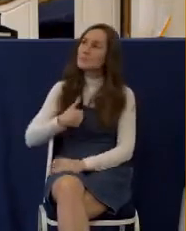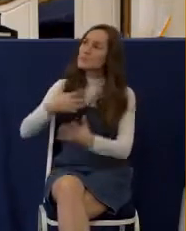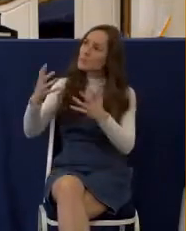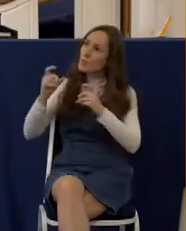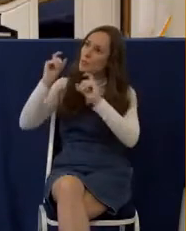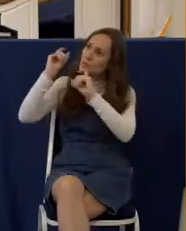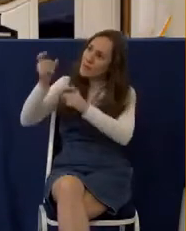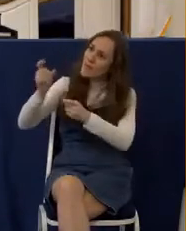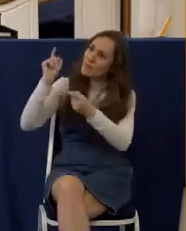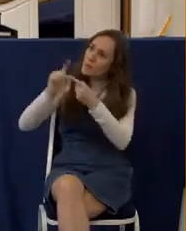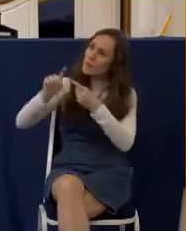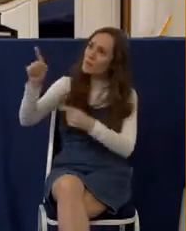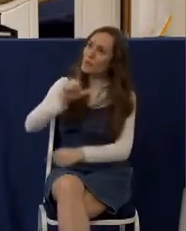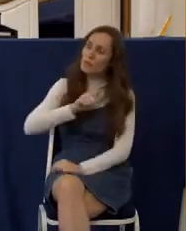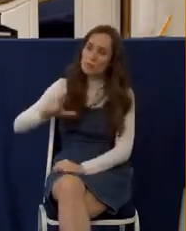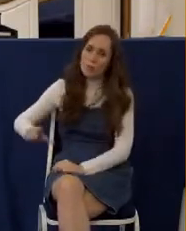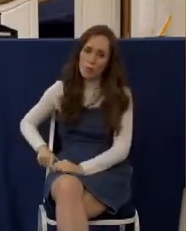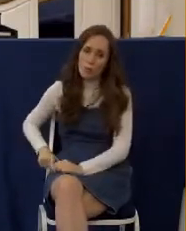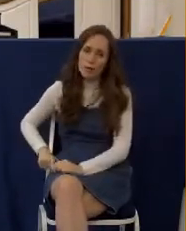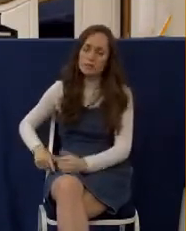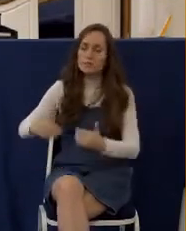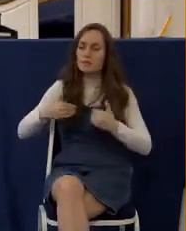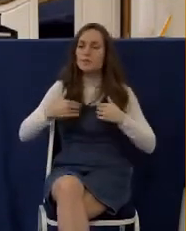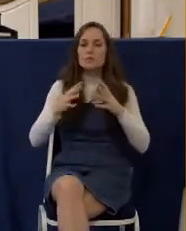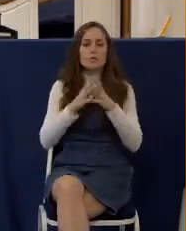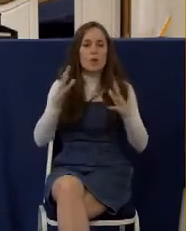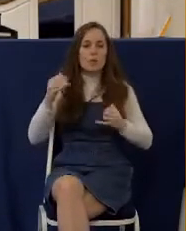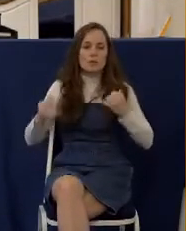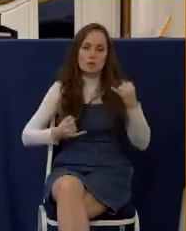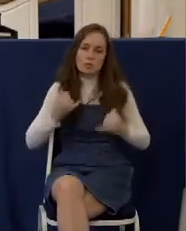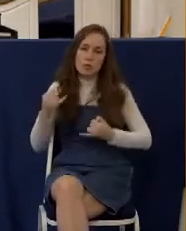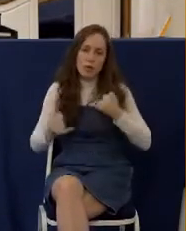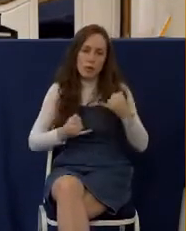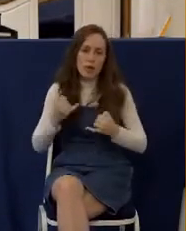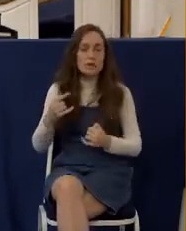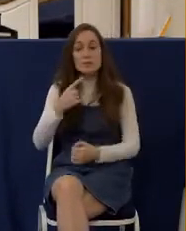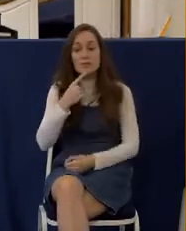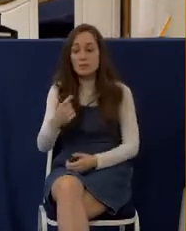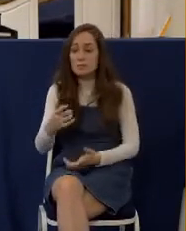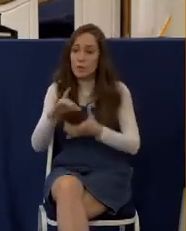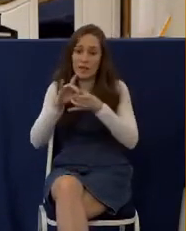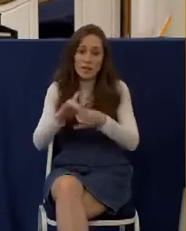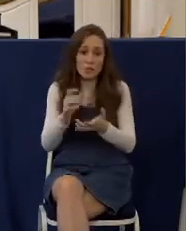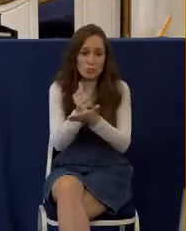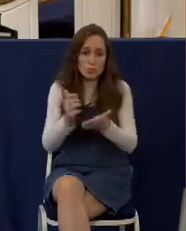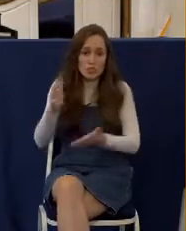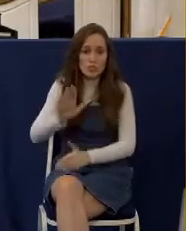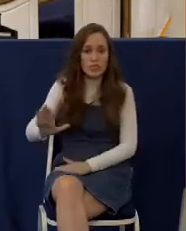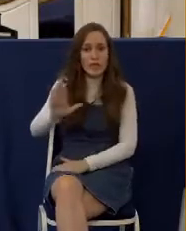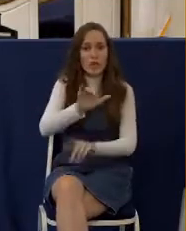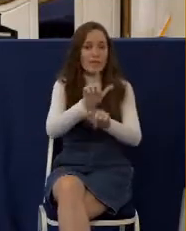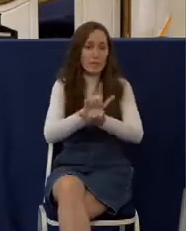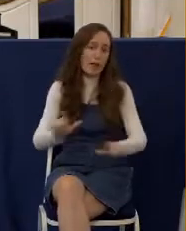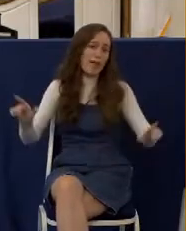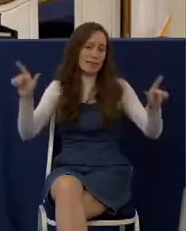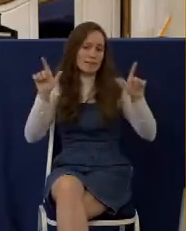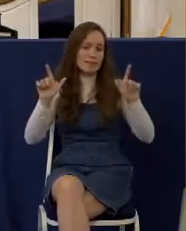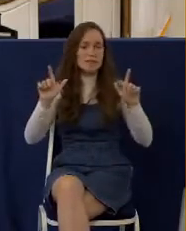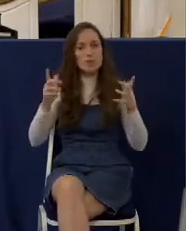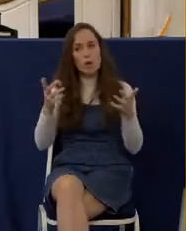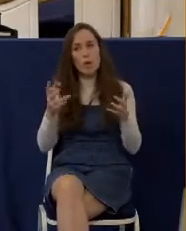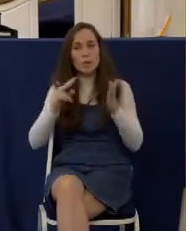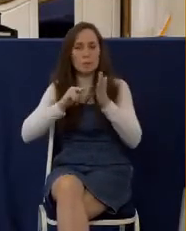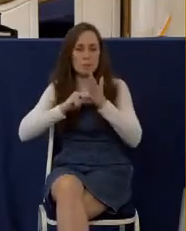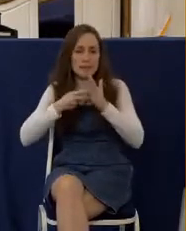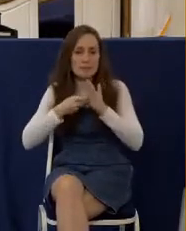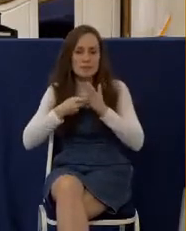they abundance of joy. They abounded. And it says unto the riches of their liberality. It's a good way to say